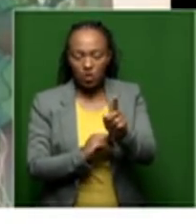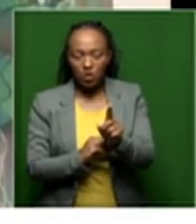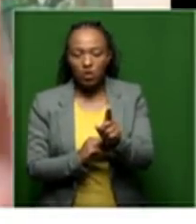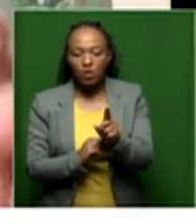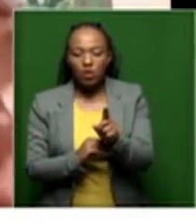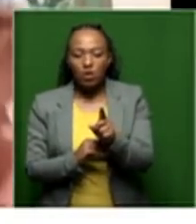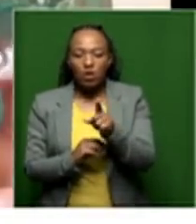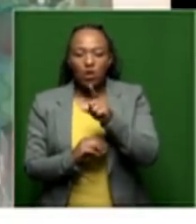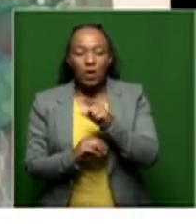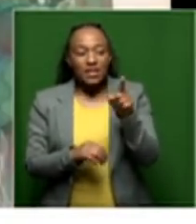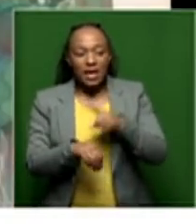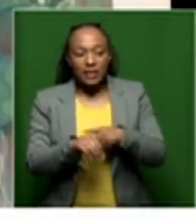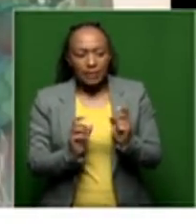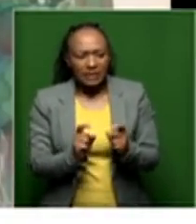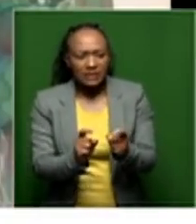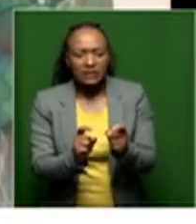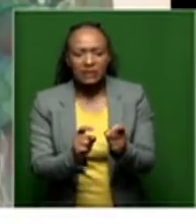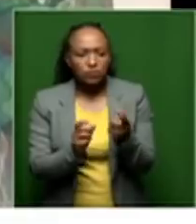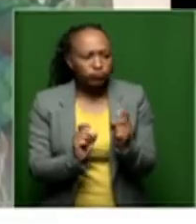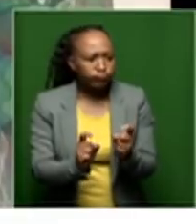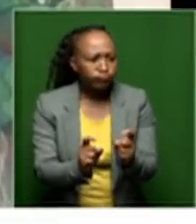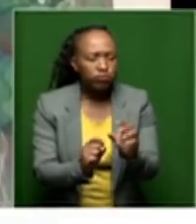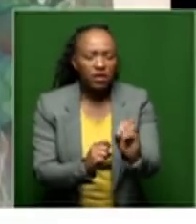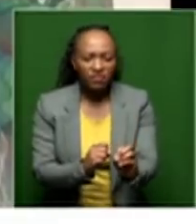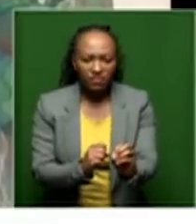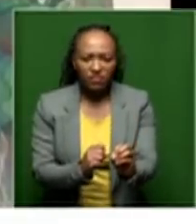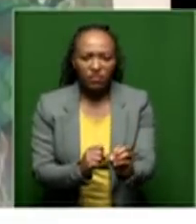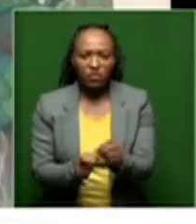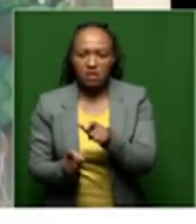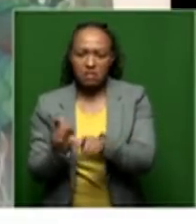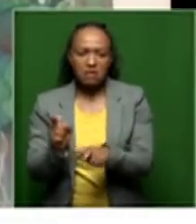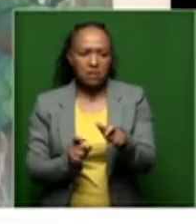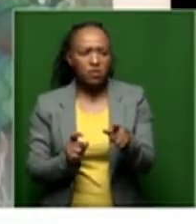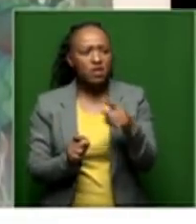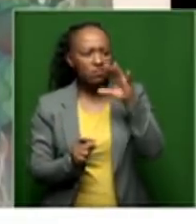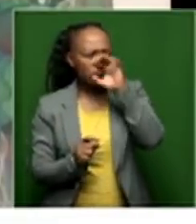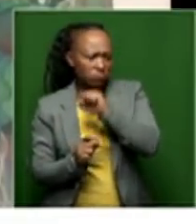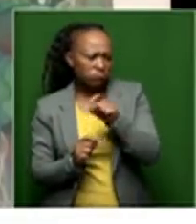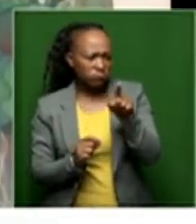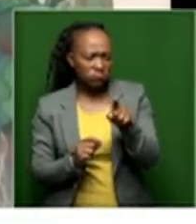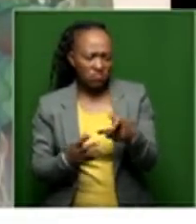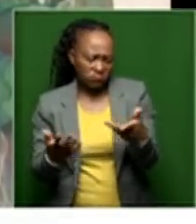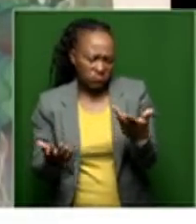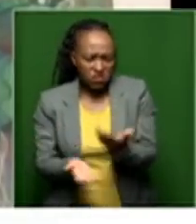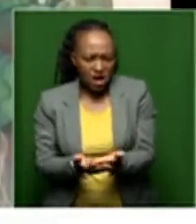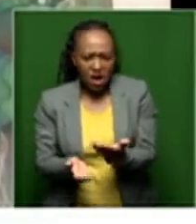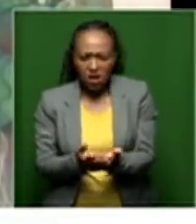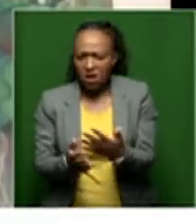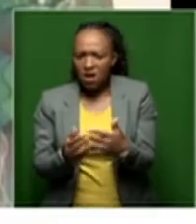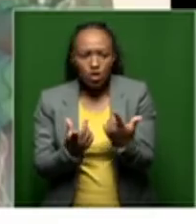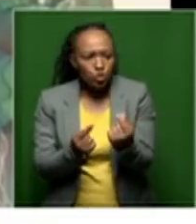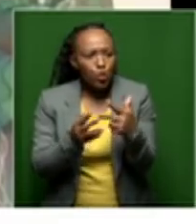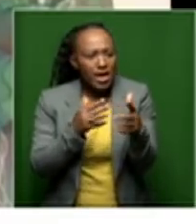were in a mad rush, for lack of a better term, people assumed that they could do